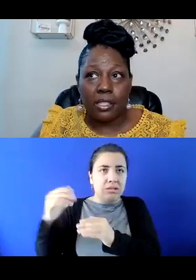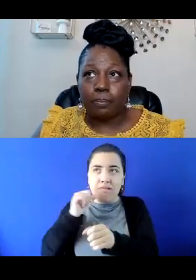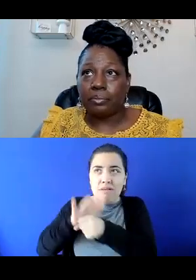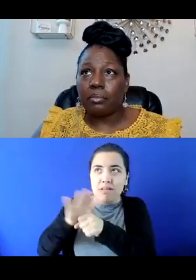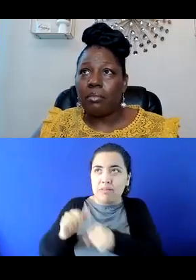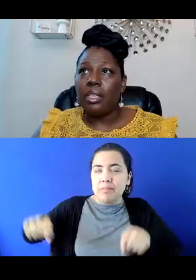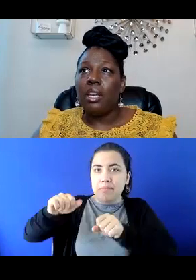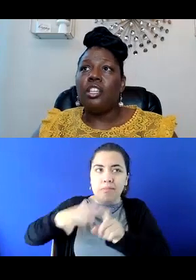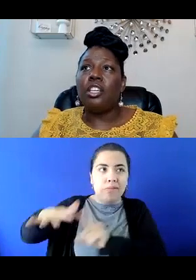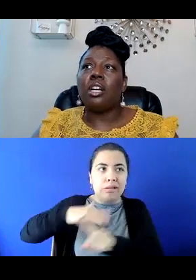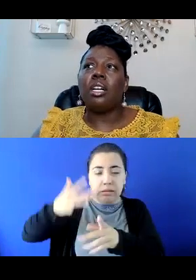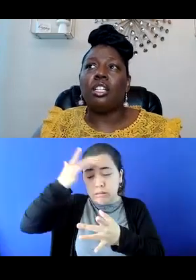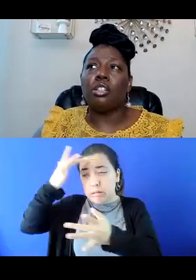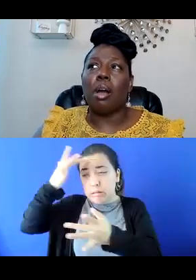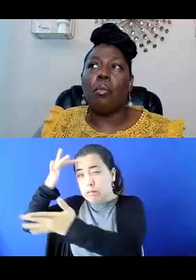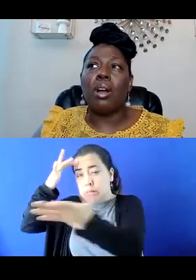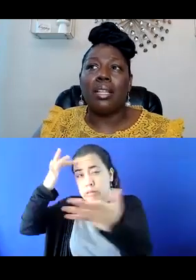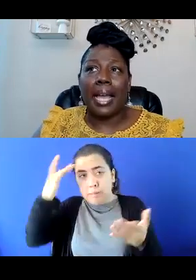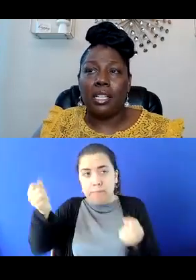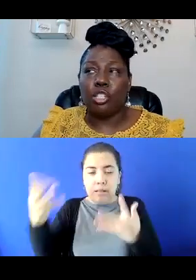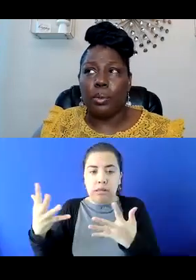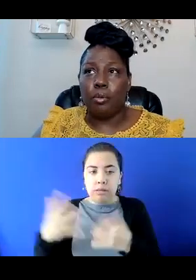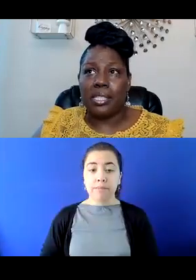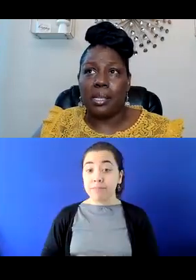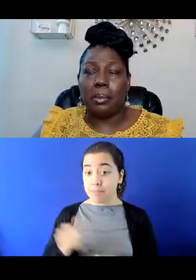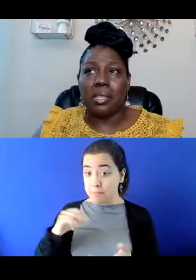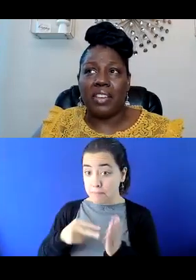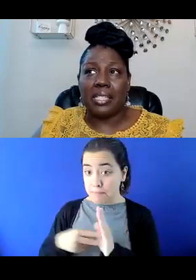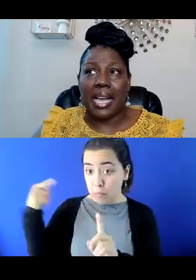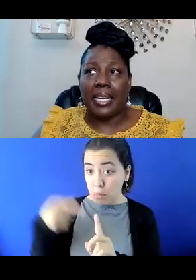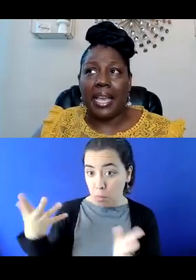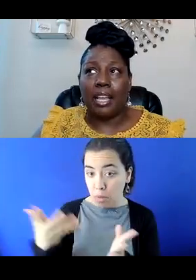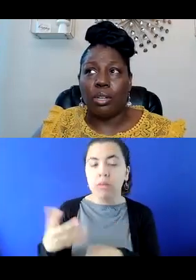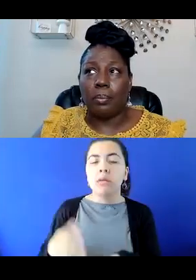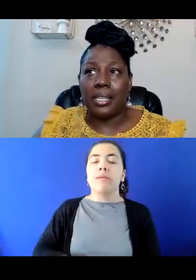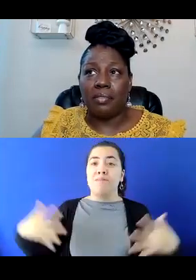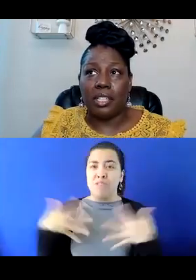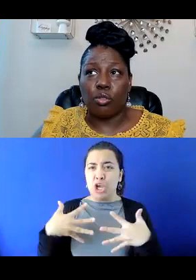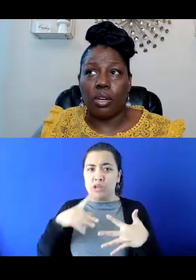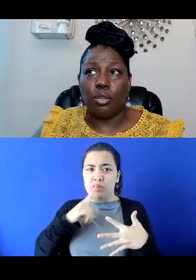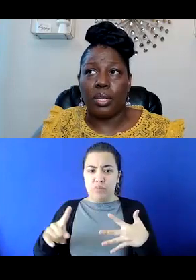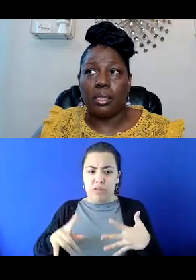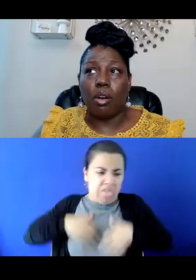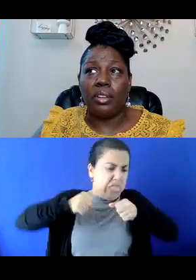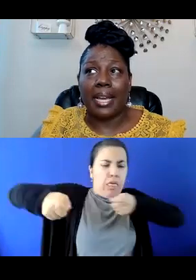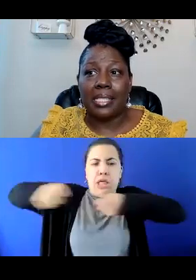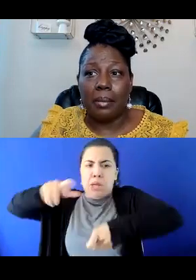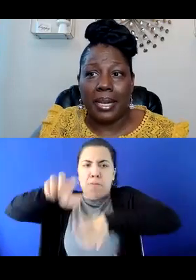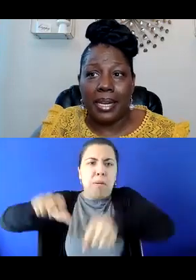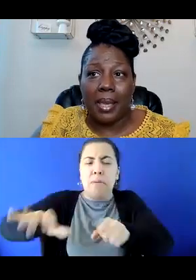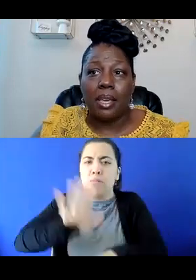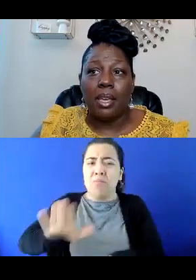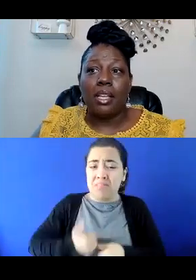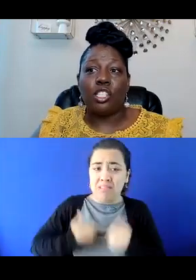lives. Younger adults are more likely to report symptoms of anxiety and/or depressive disorder during the